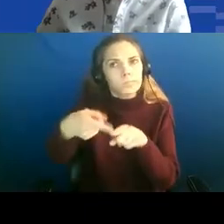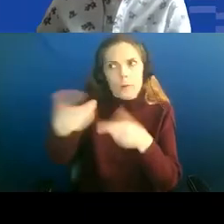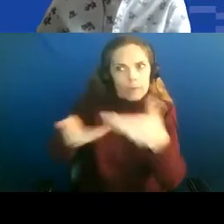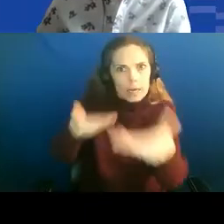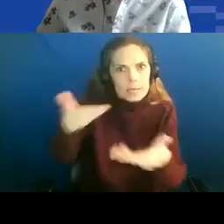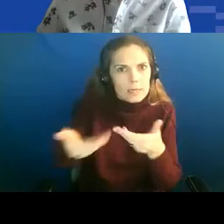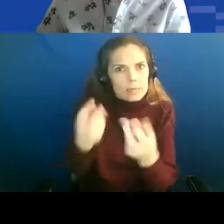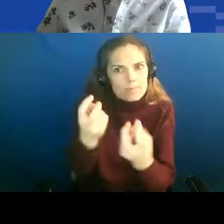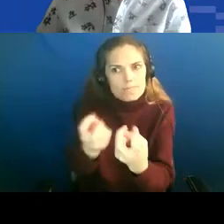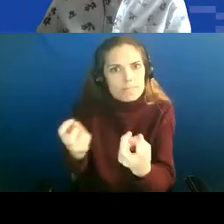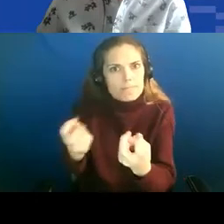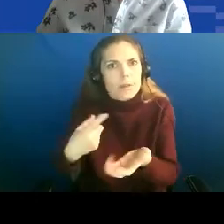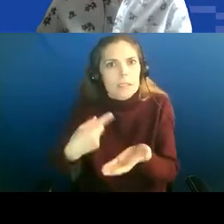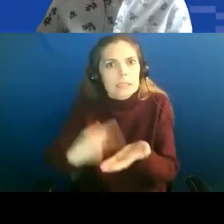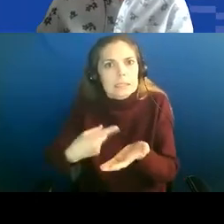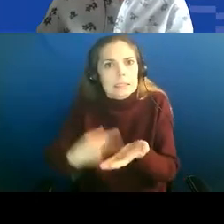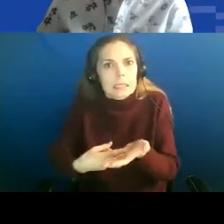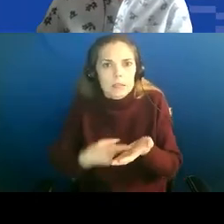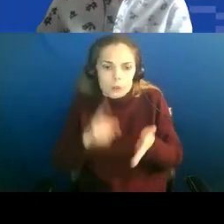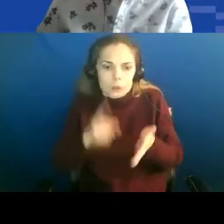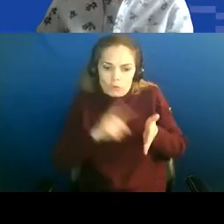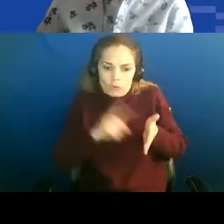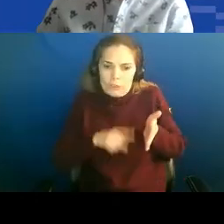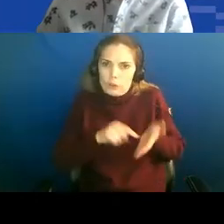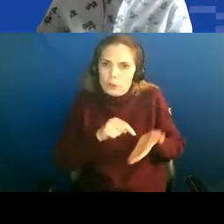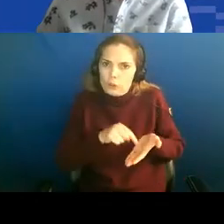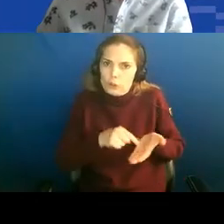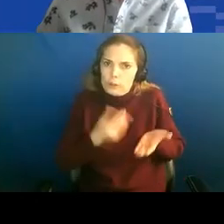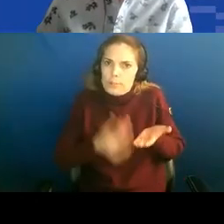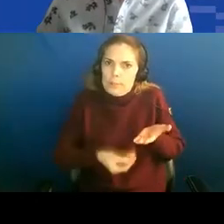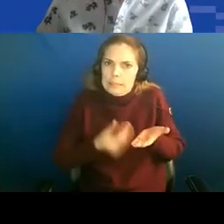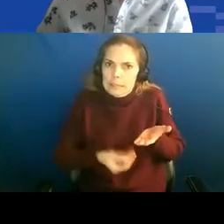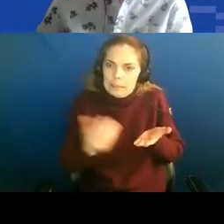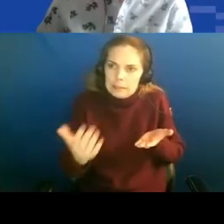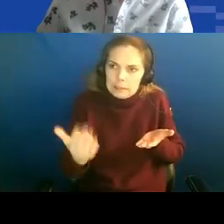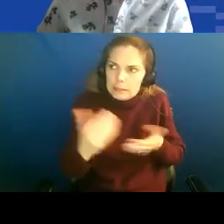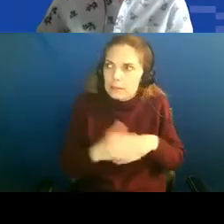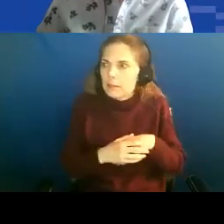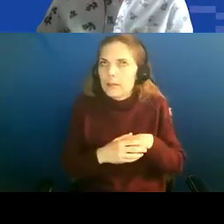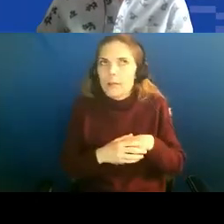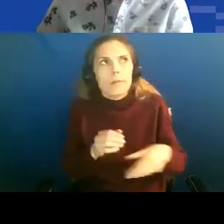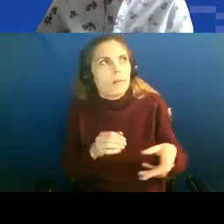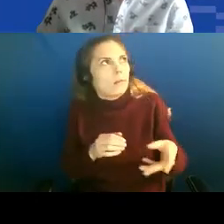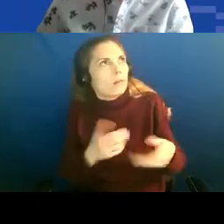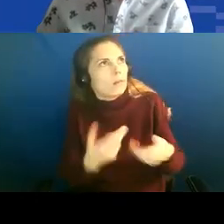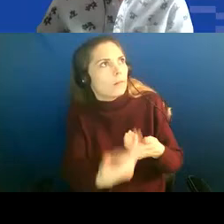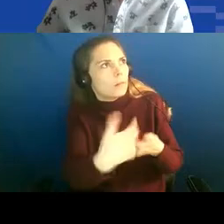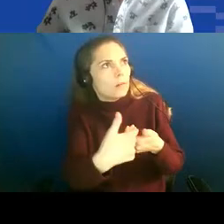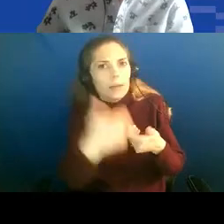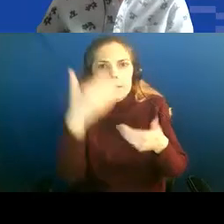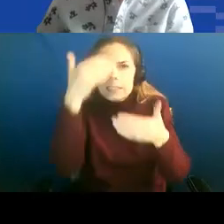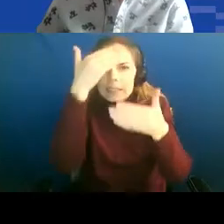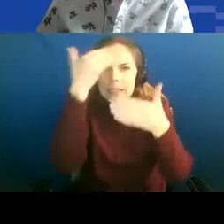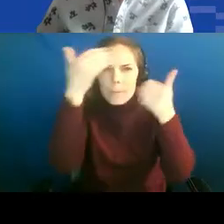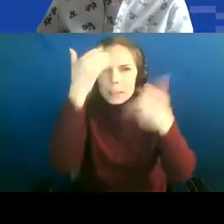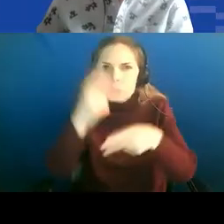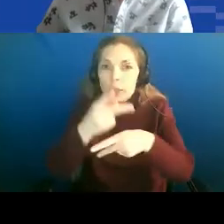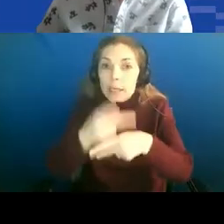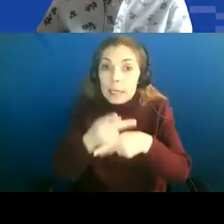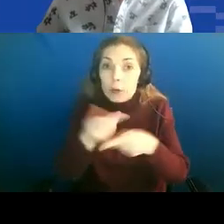also representatives from dementia care services. There was about a total of 7 folks from dementia care